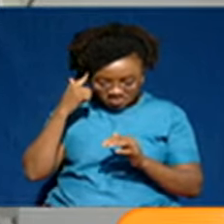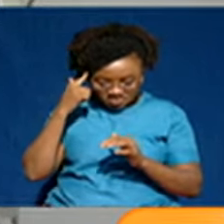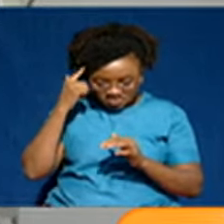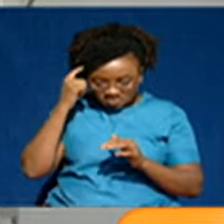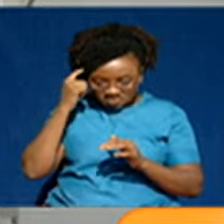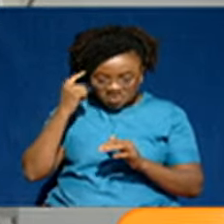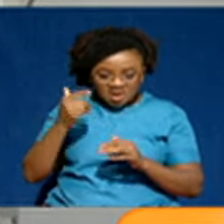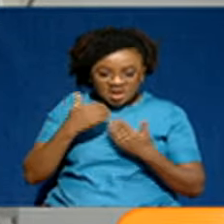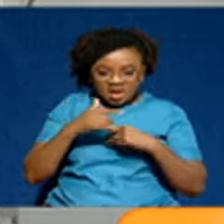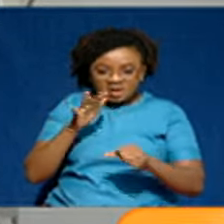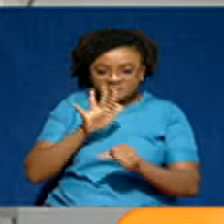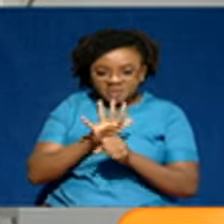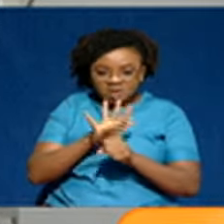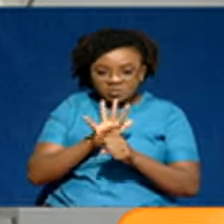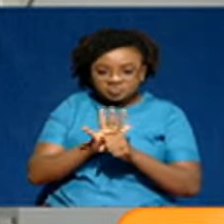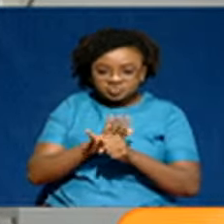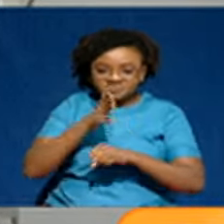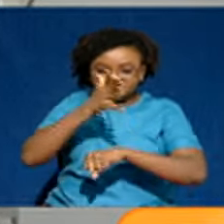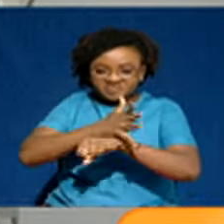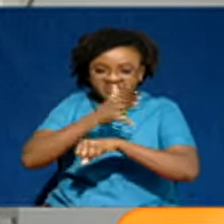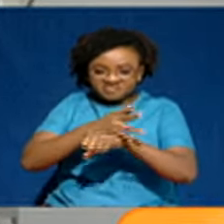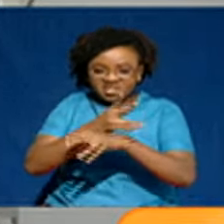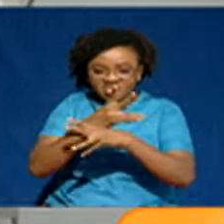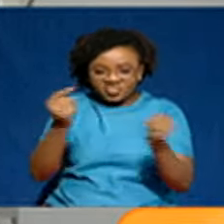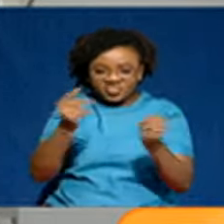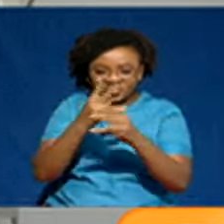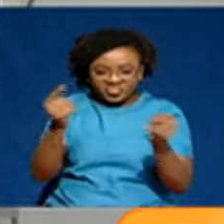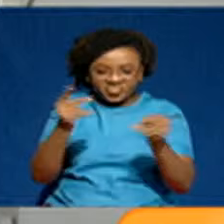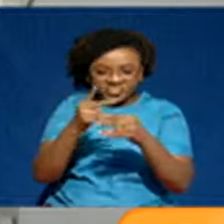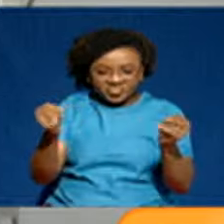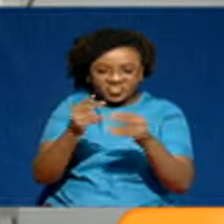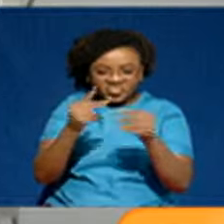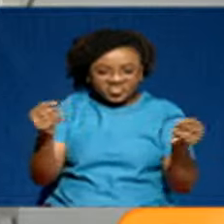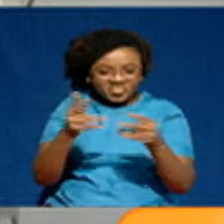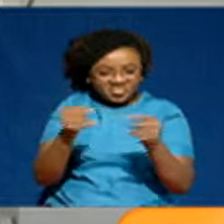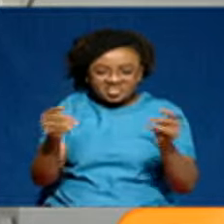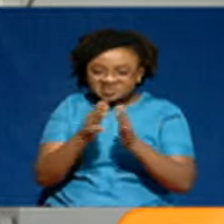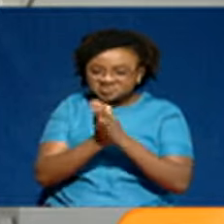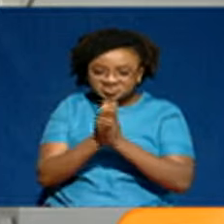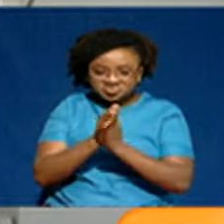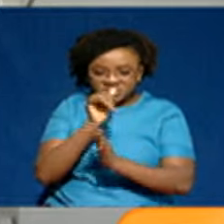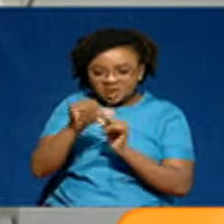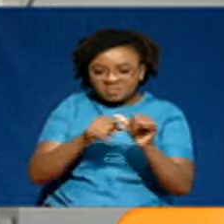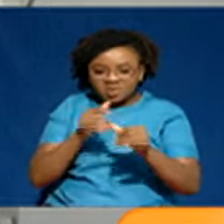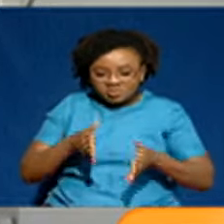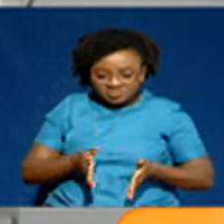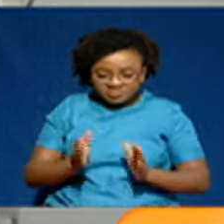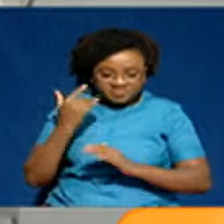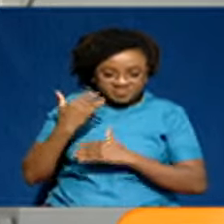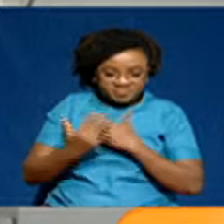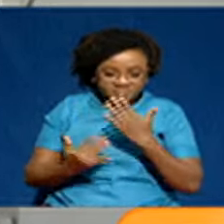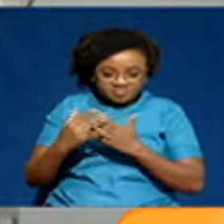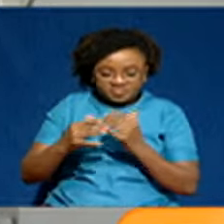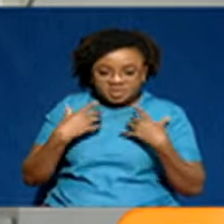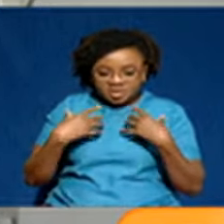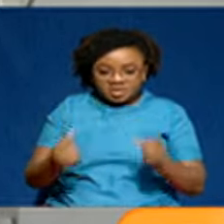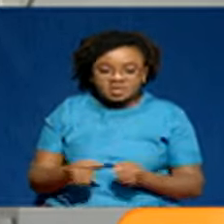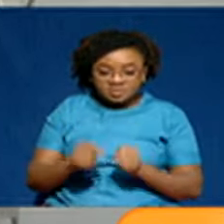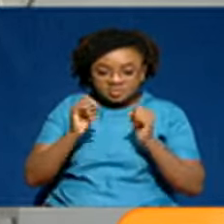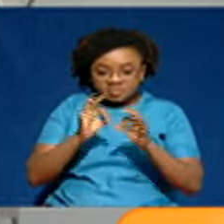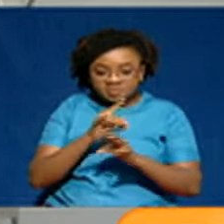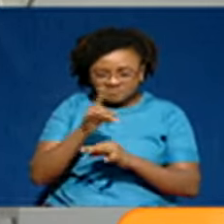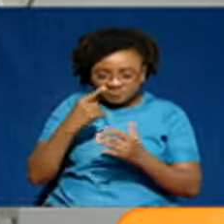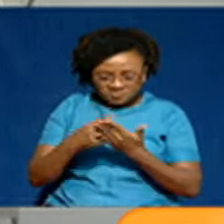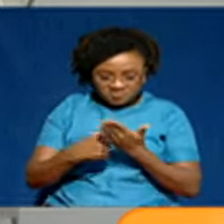of taboo surrounding menstrual health. So women don't talk about menses. And if you're not talking